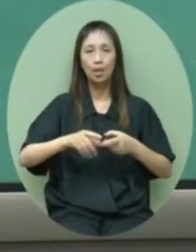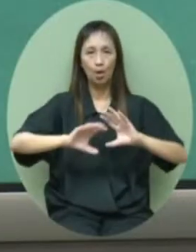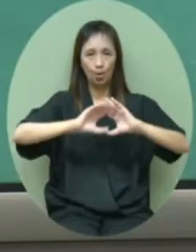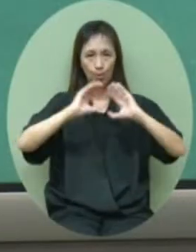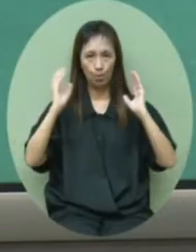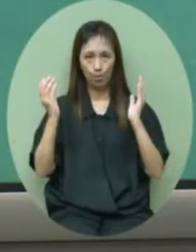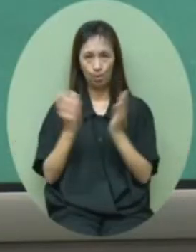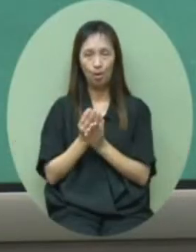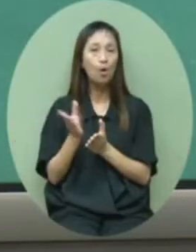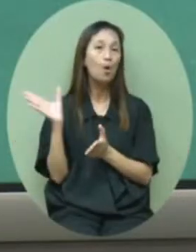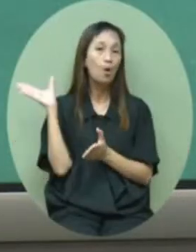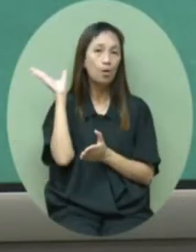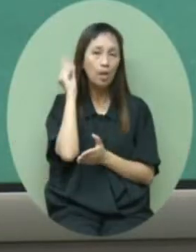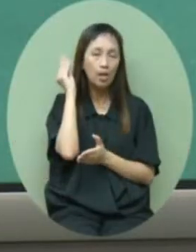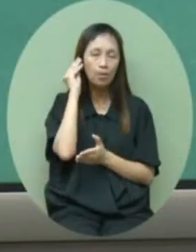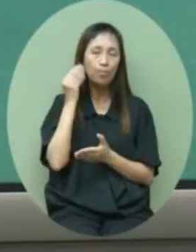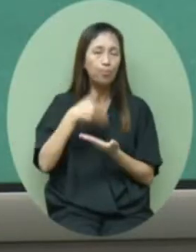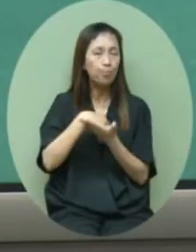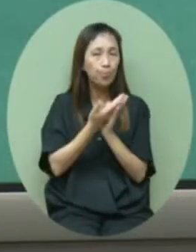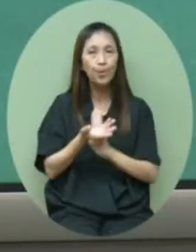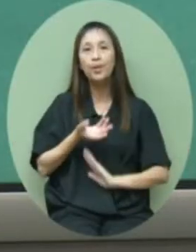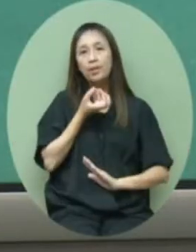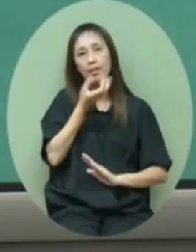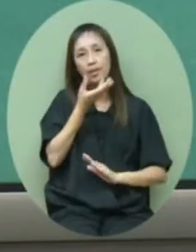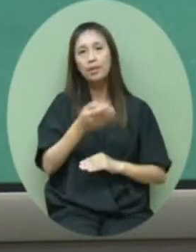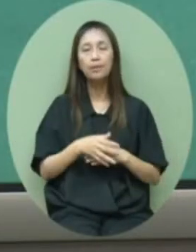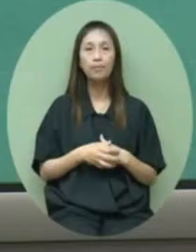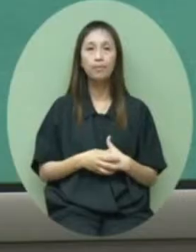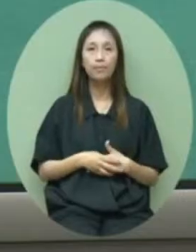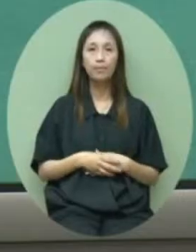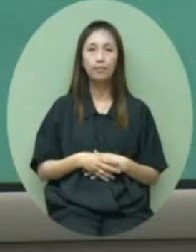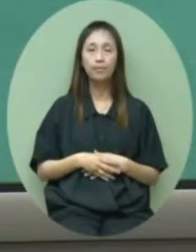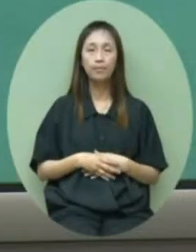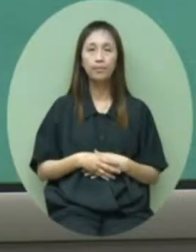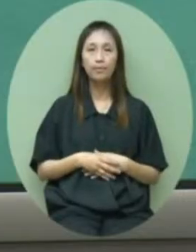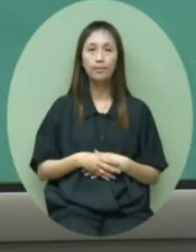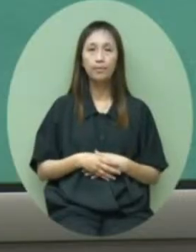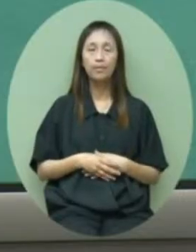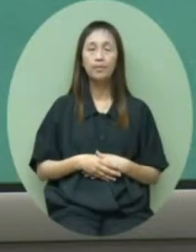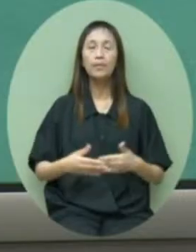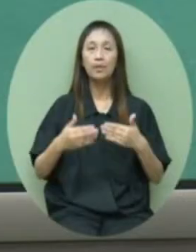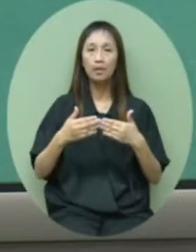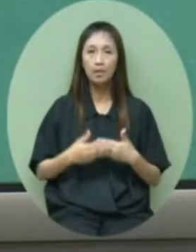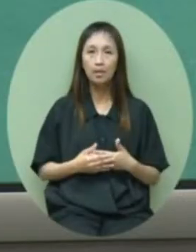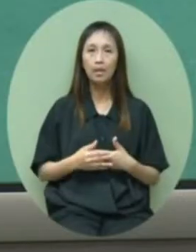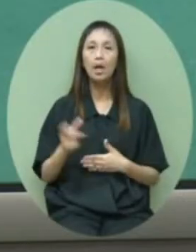and interaction. Now, the whole team is more than willing to listen to different views.